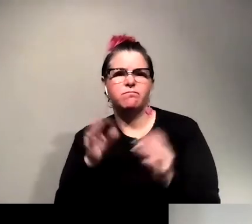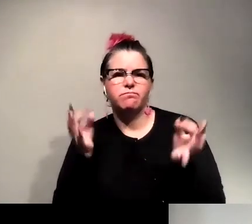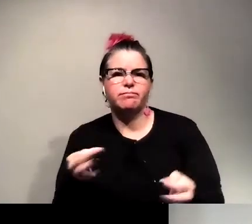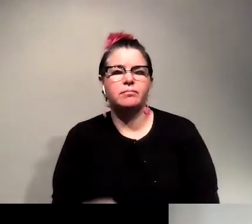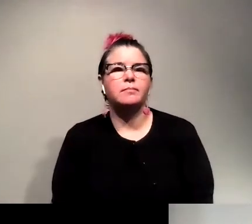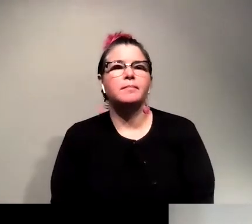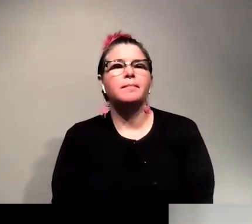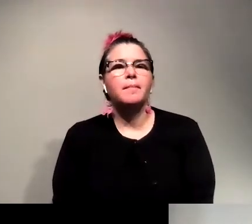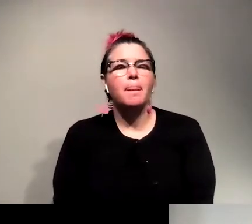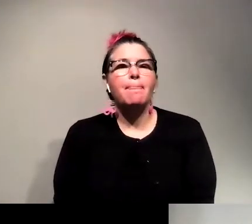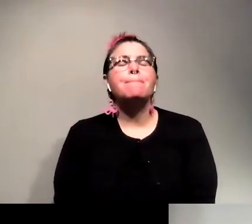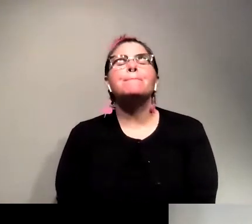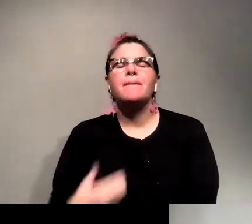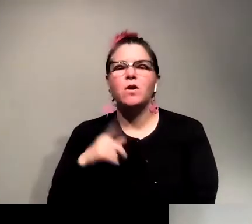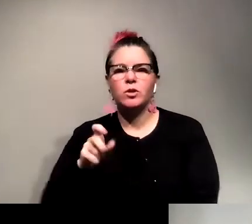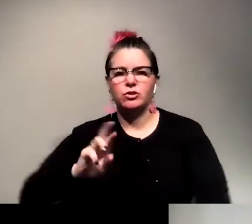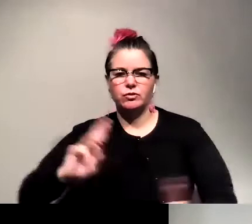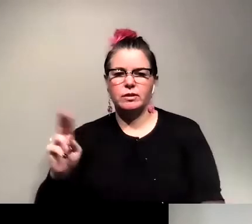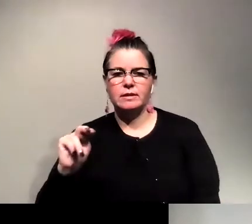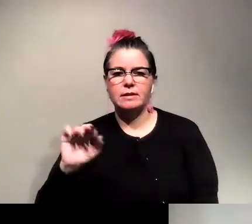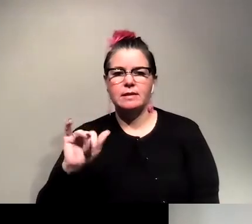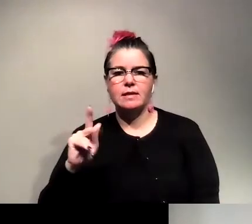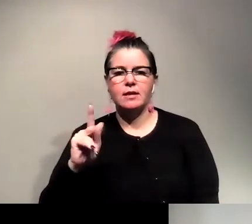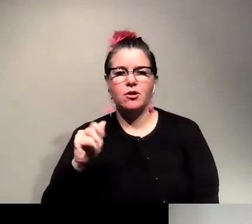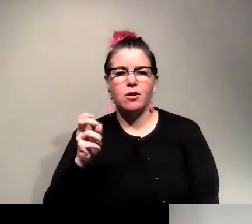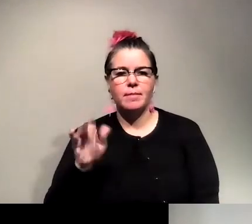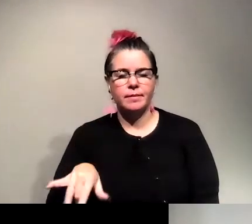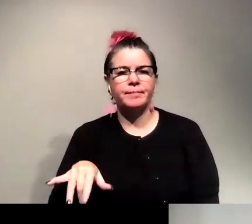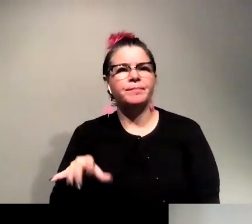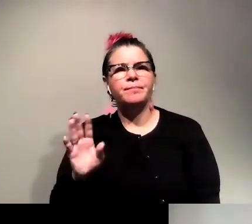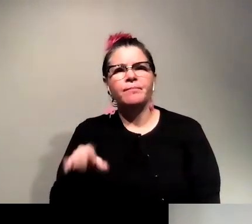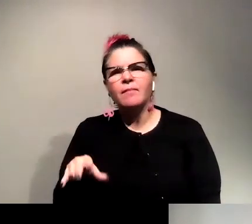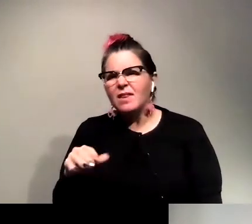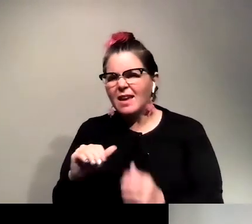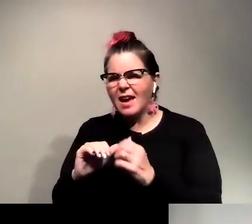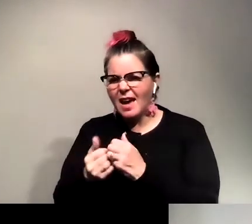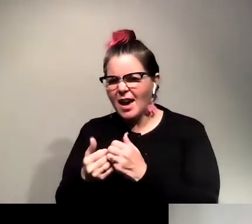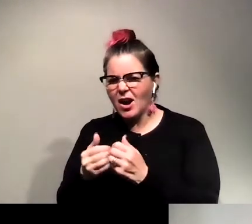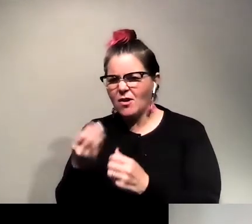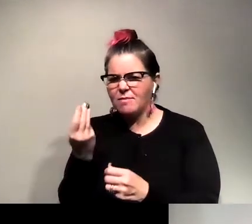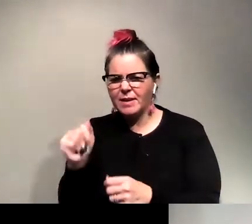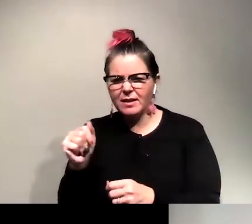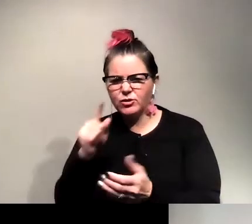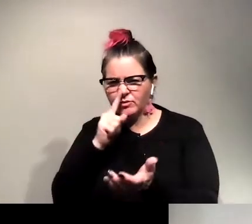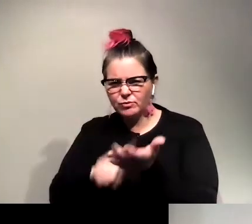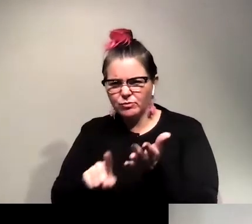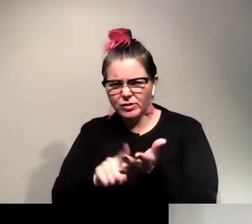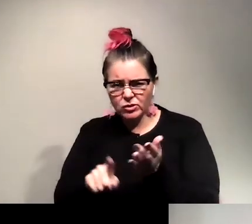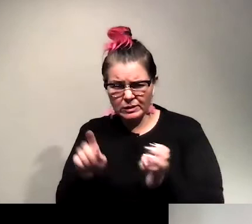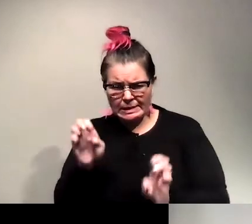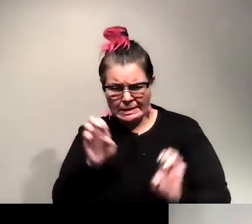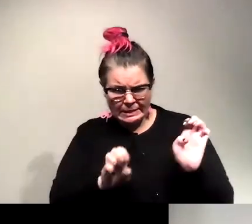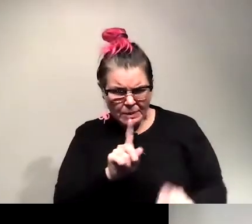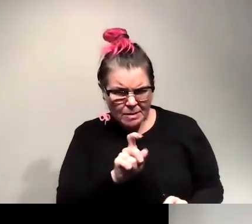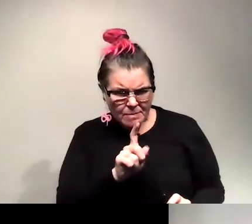great. We have a question coming in from Nick Yarmy. How exactly do you do your master's research? Is it an experiment? And about how